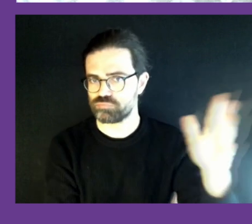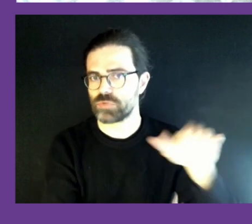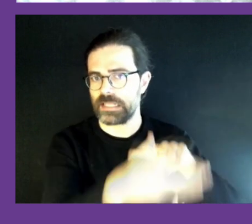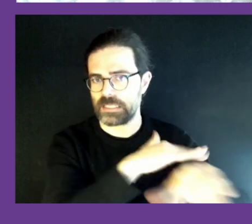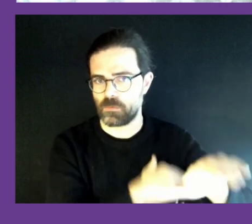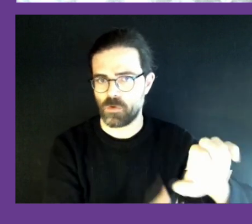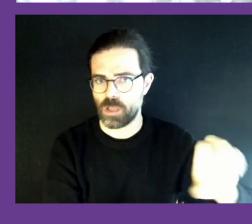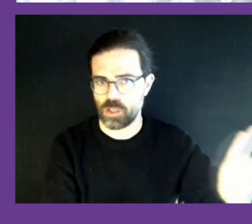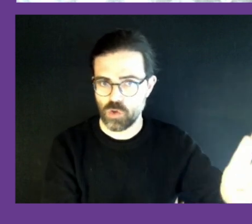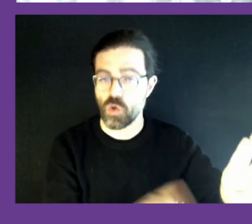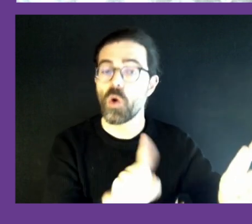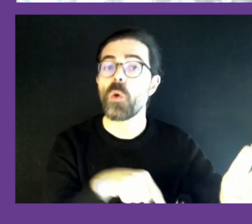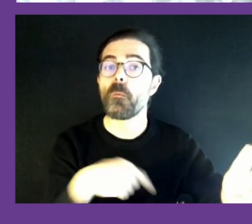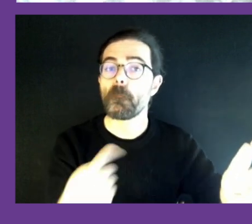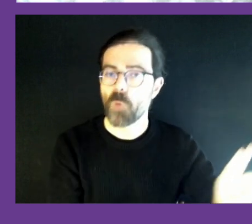the floor to